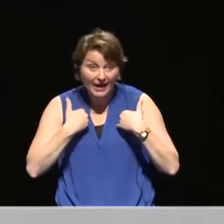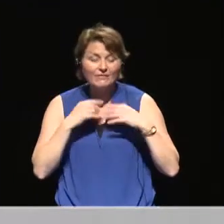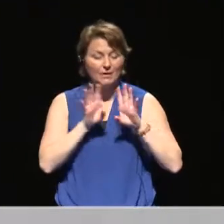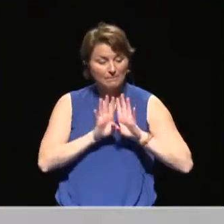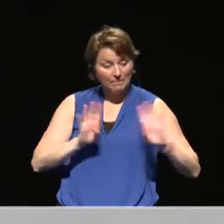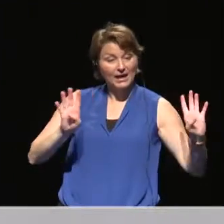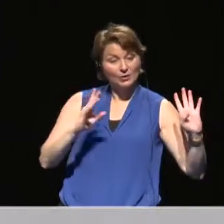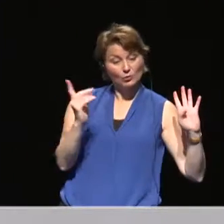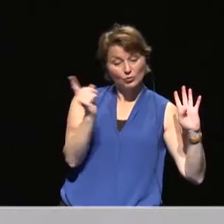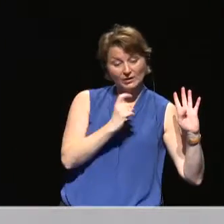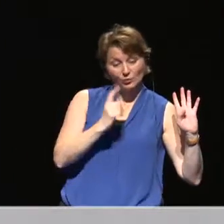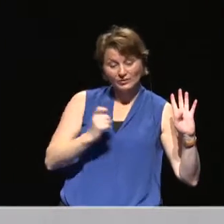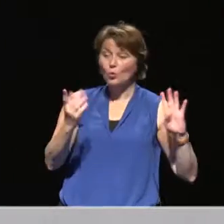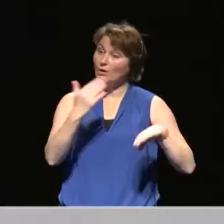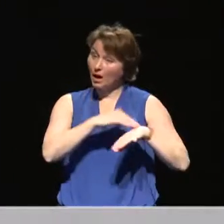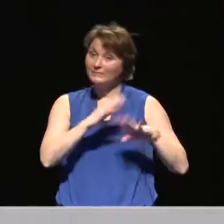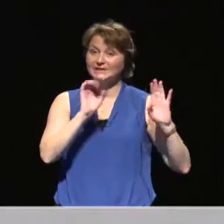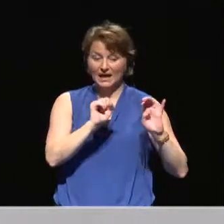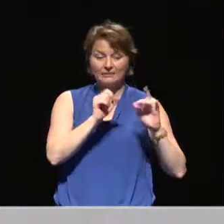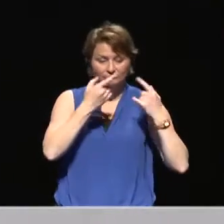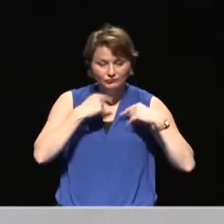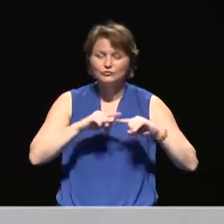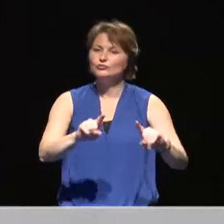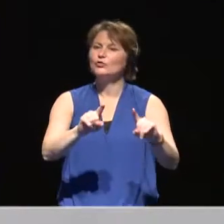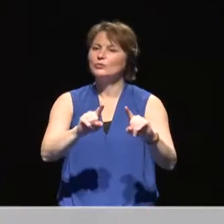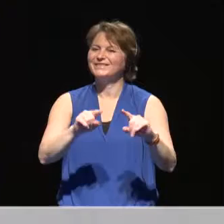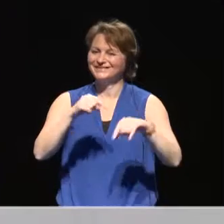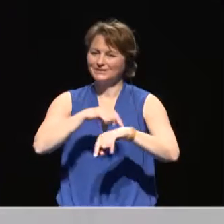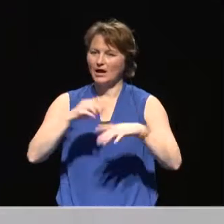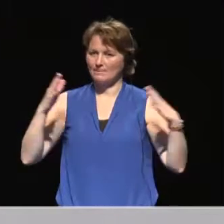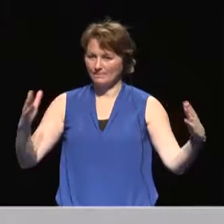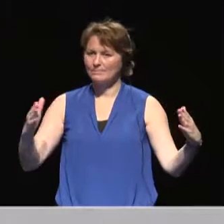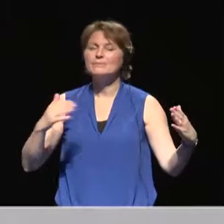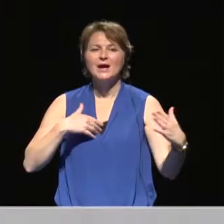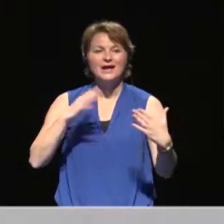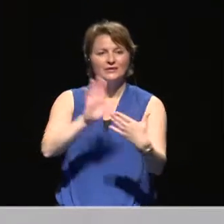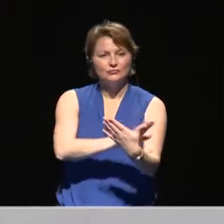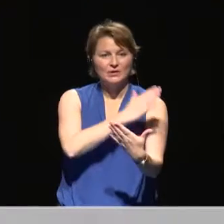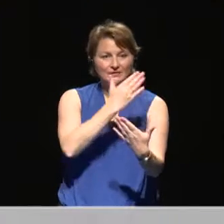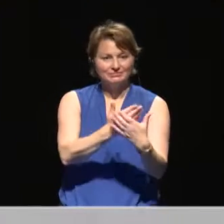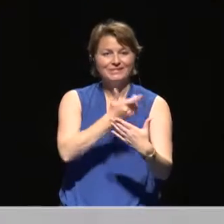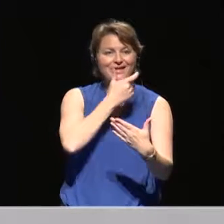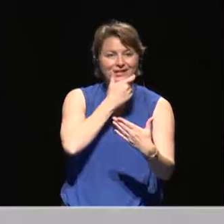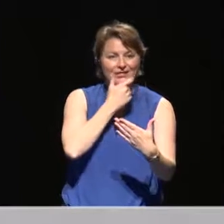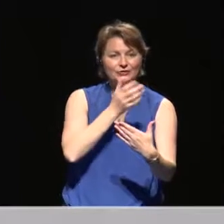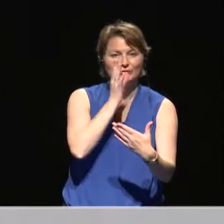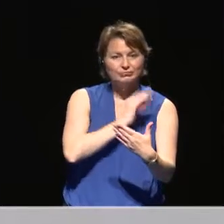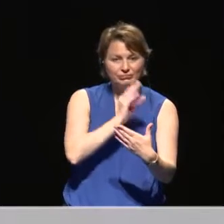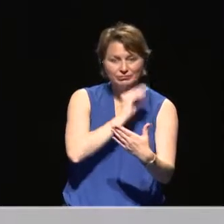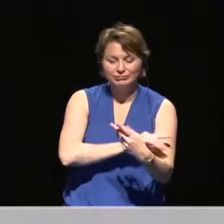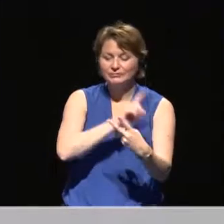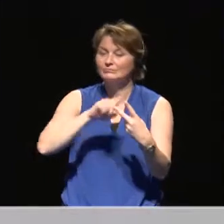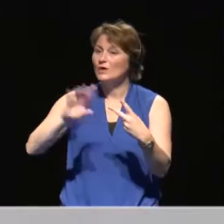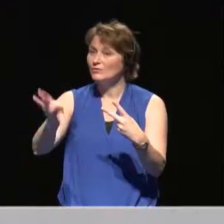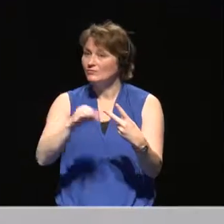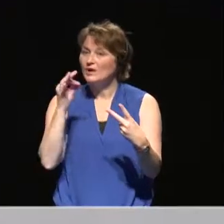during this session. Be also aware that we have translation in English and French. The